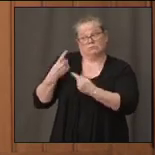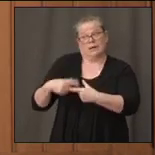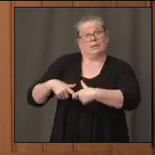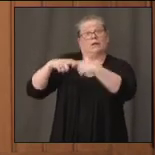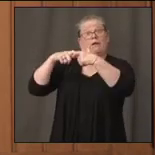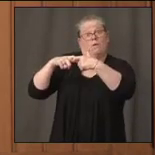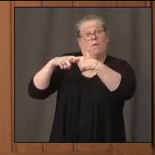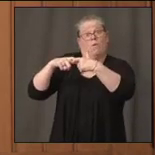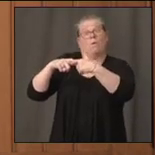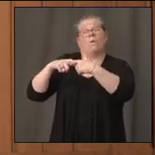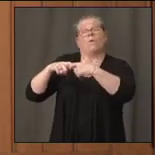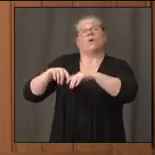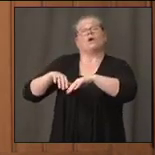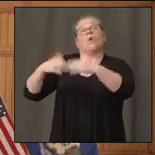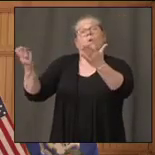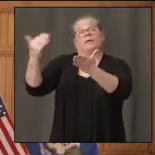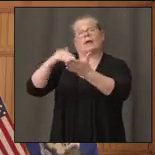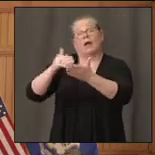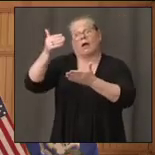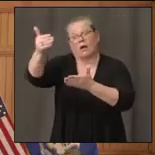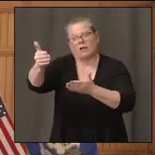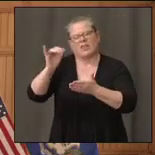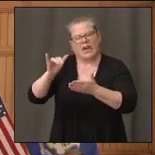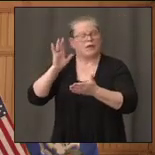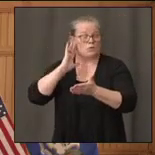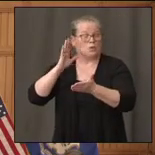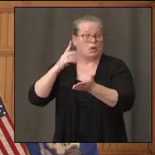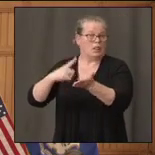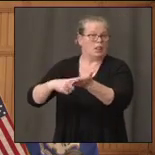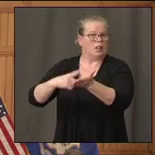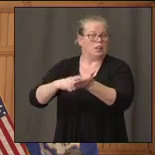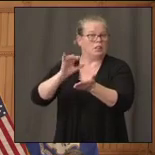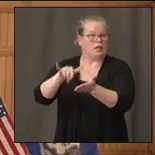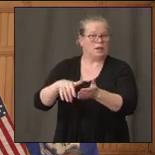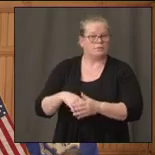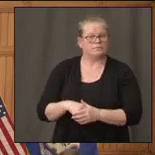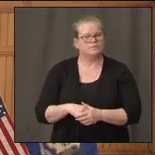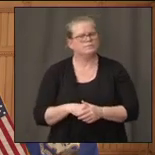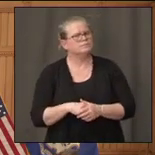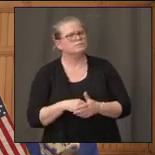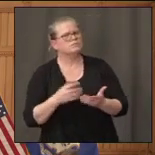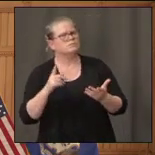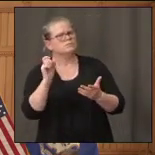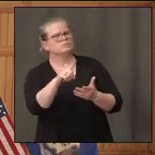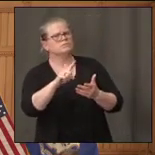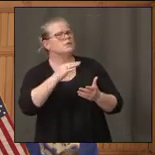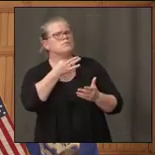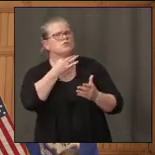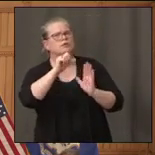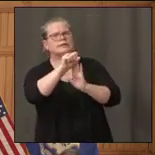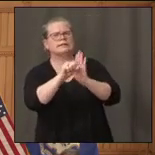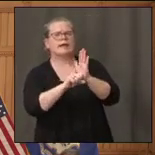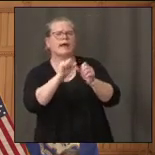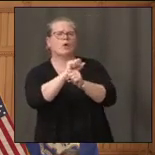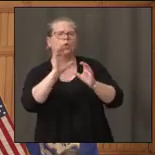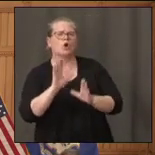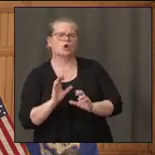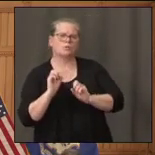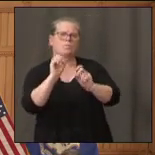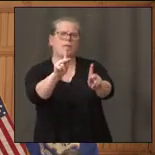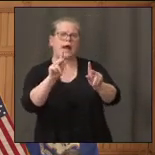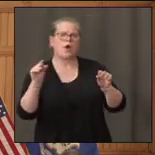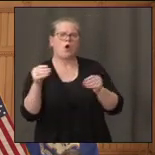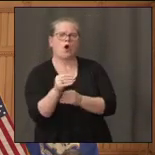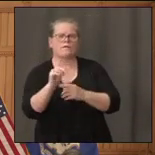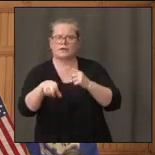that as quickly as possible. When do you expect the state workforce will be back to working in their offices rather